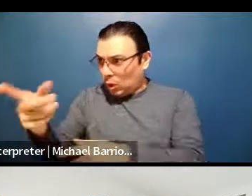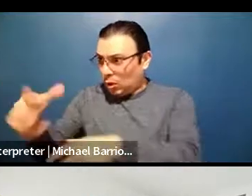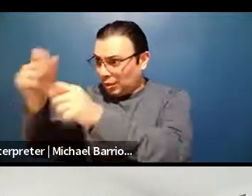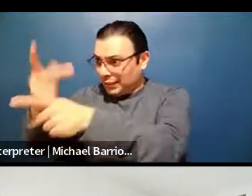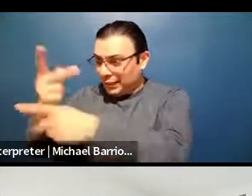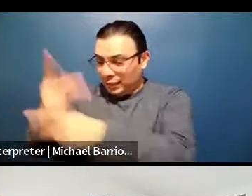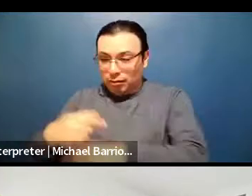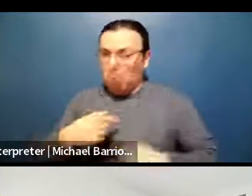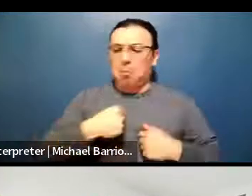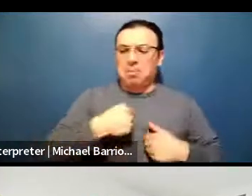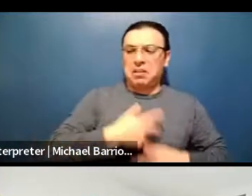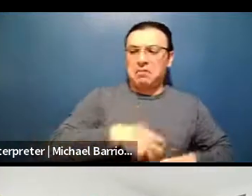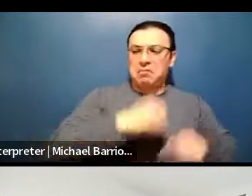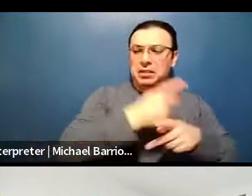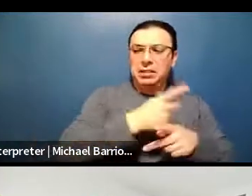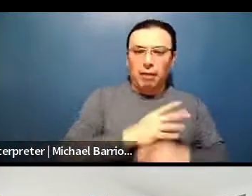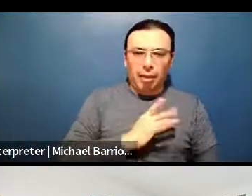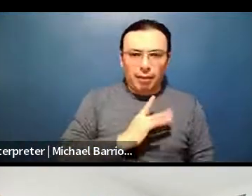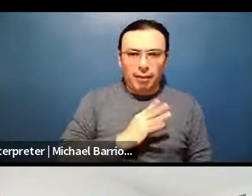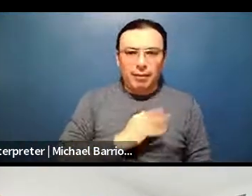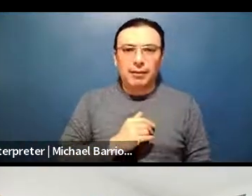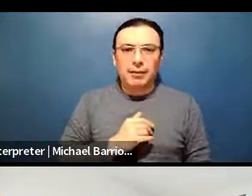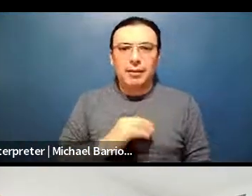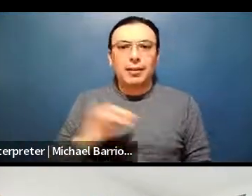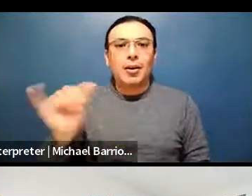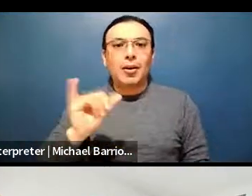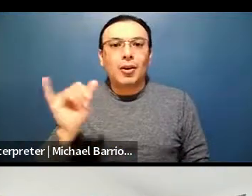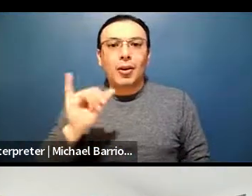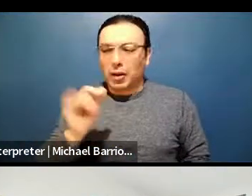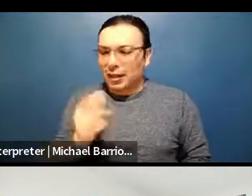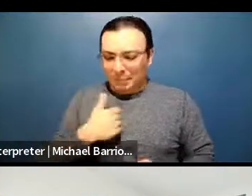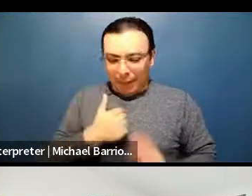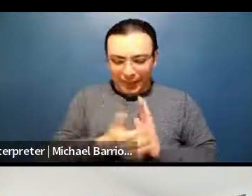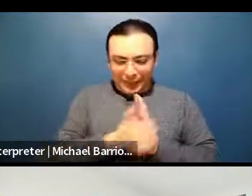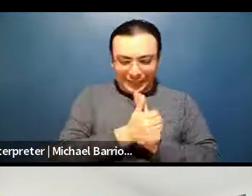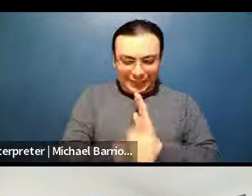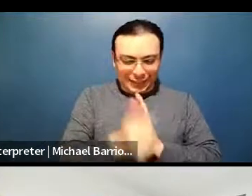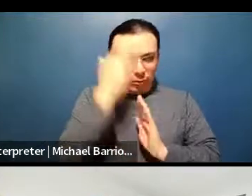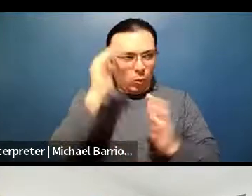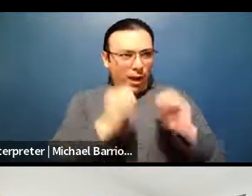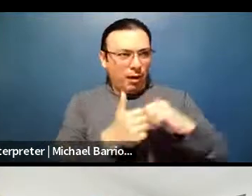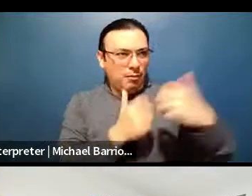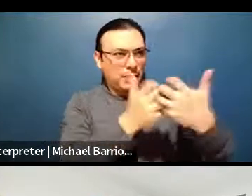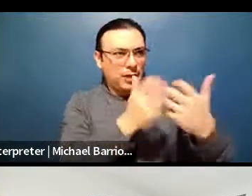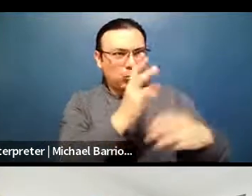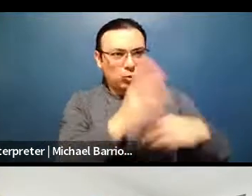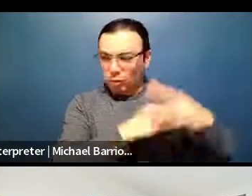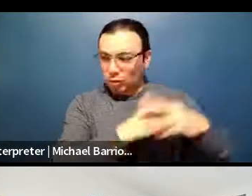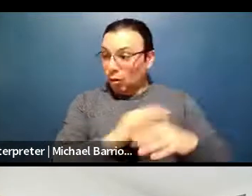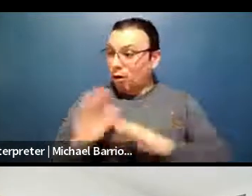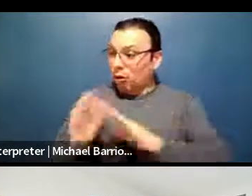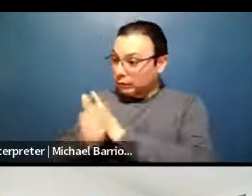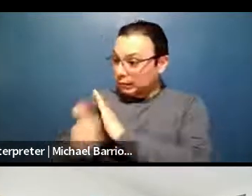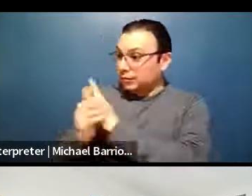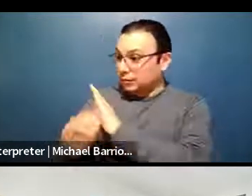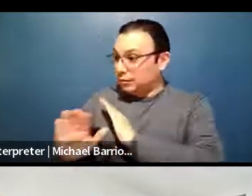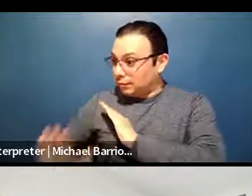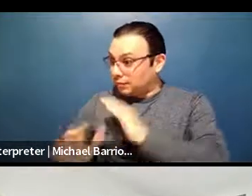developed expertises in using the world and the way we work with one